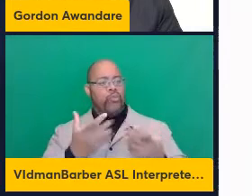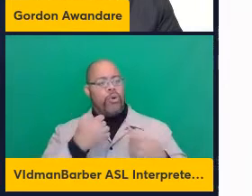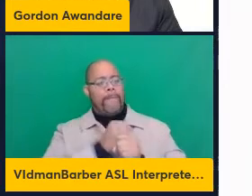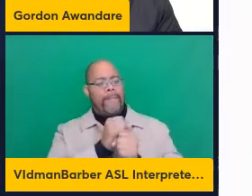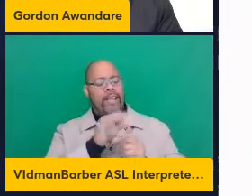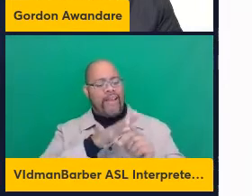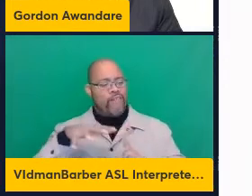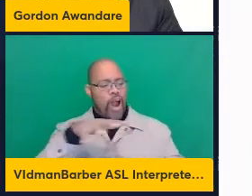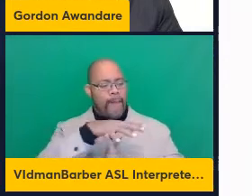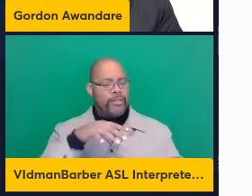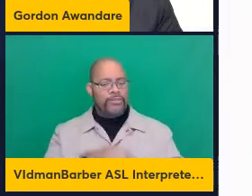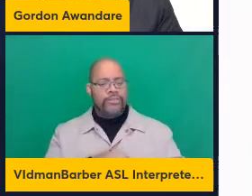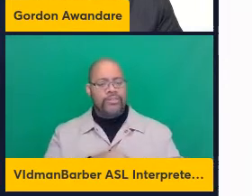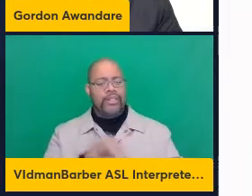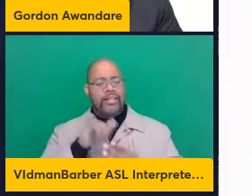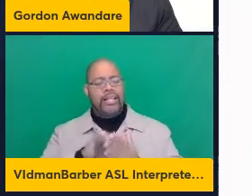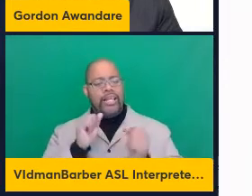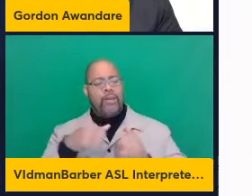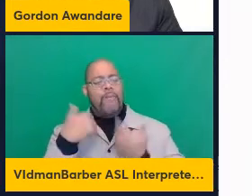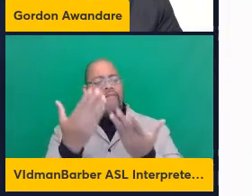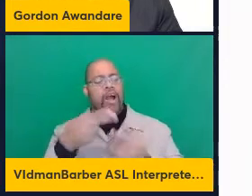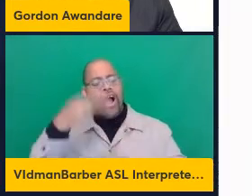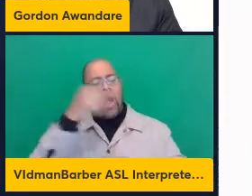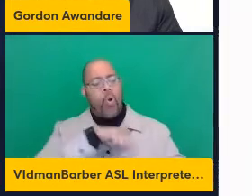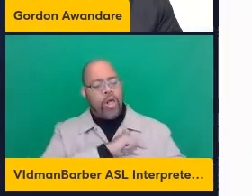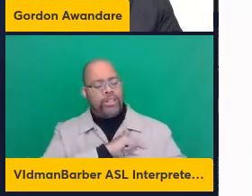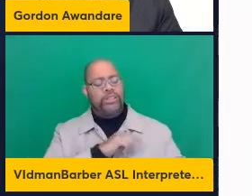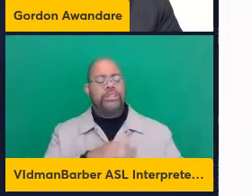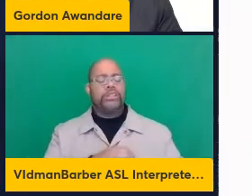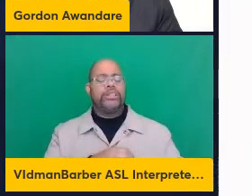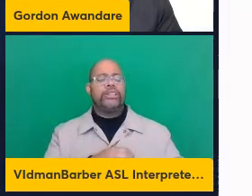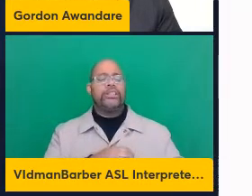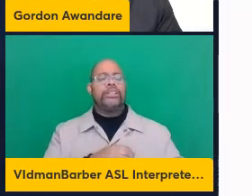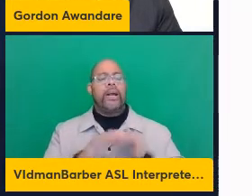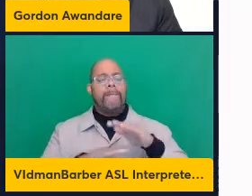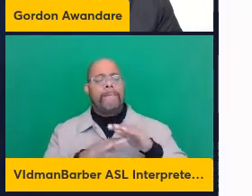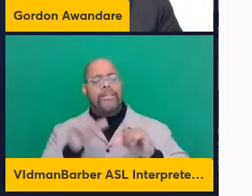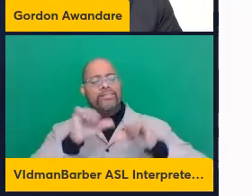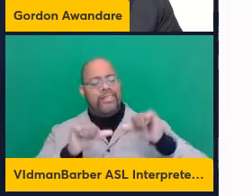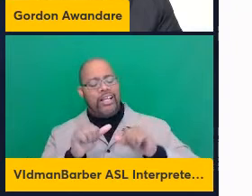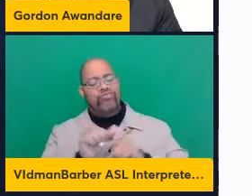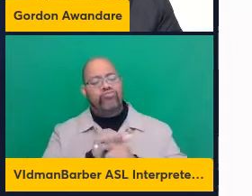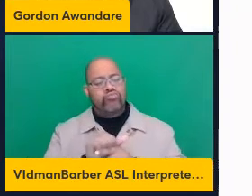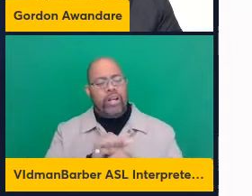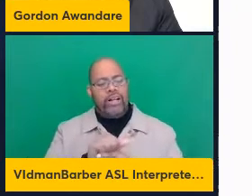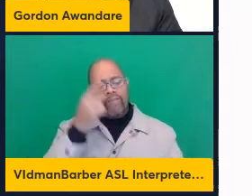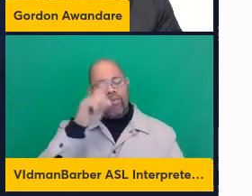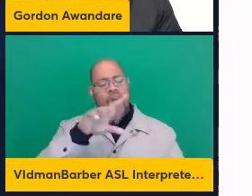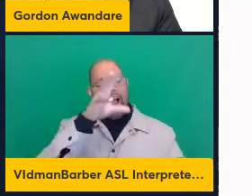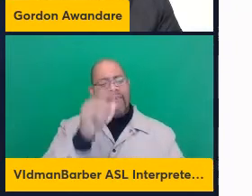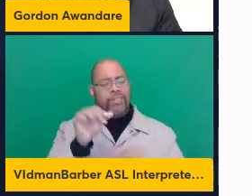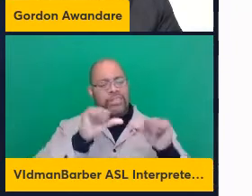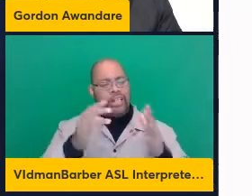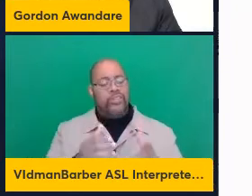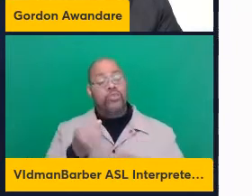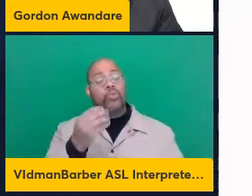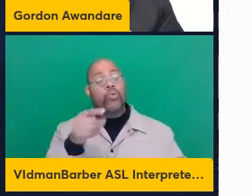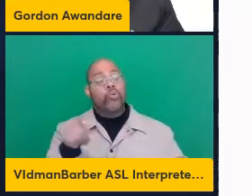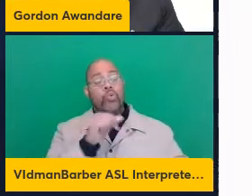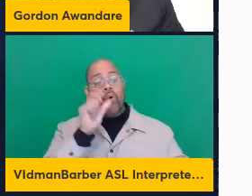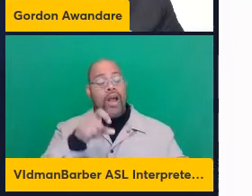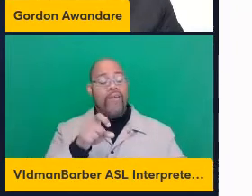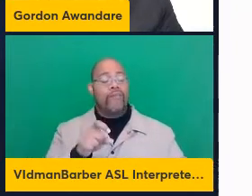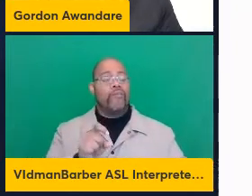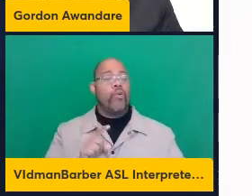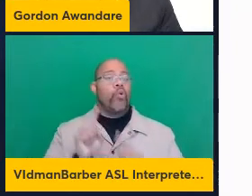an environment that can provide high quality basic science training for African scientists, so that they would not have to